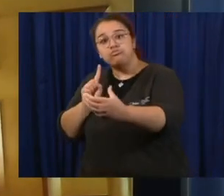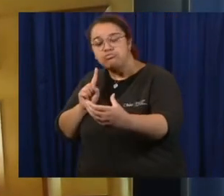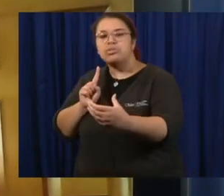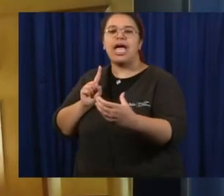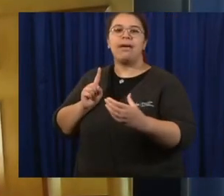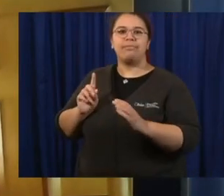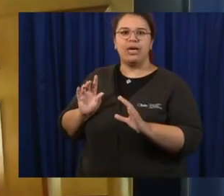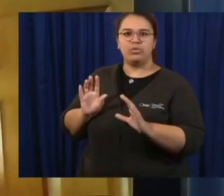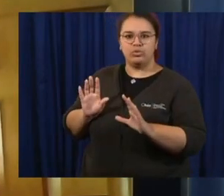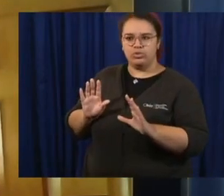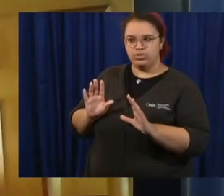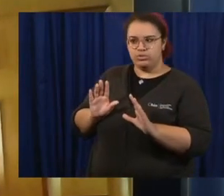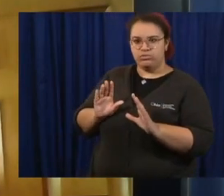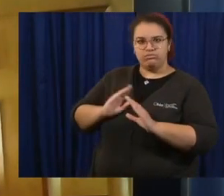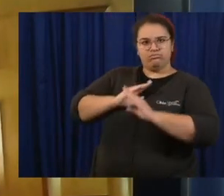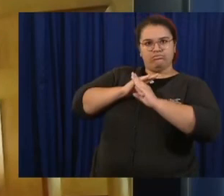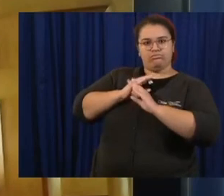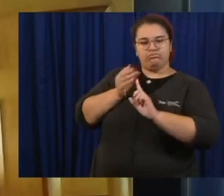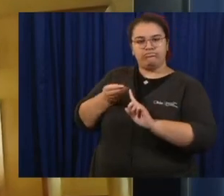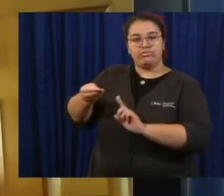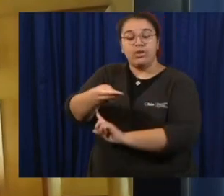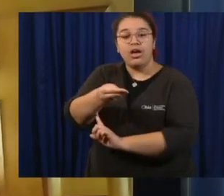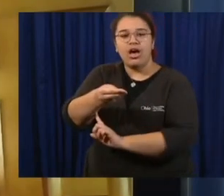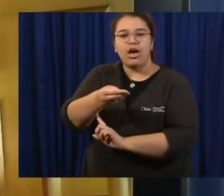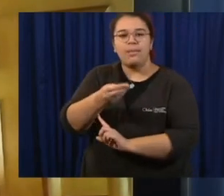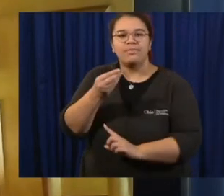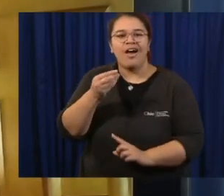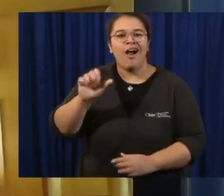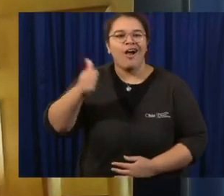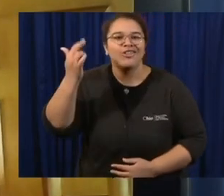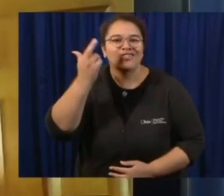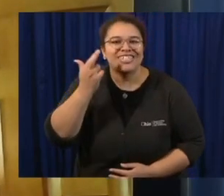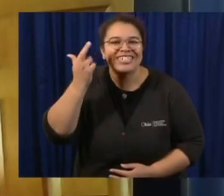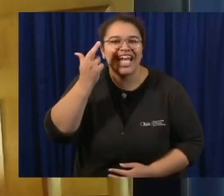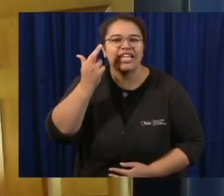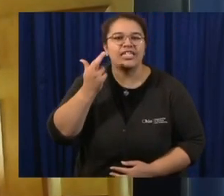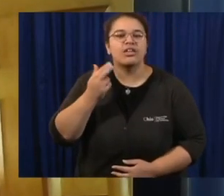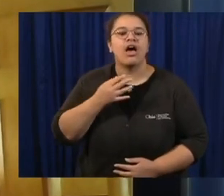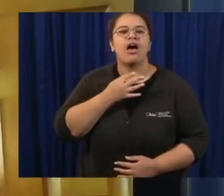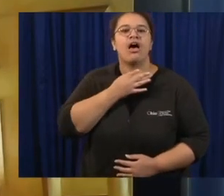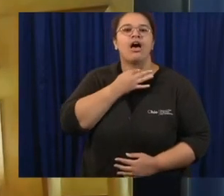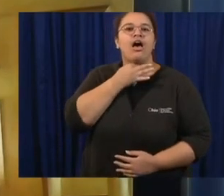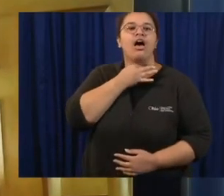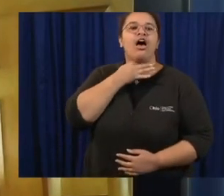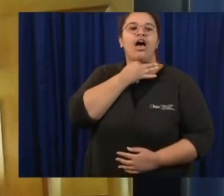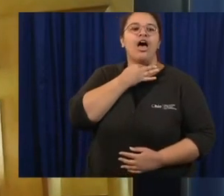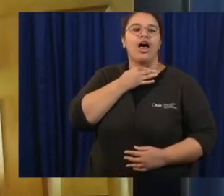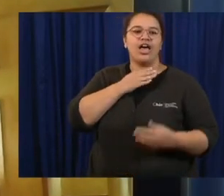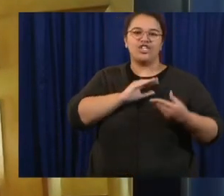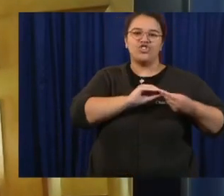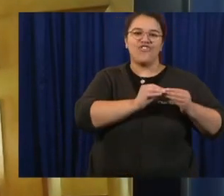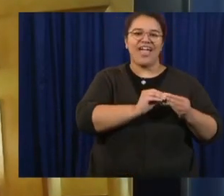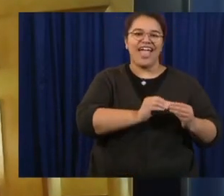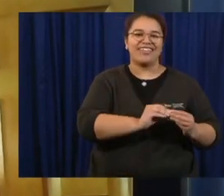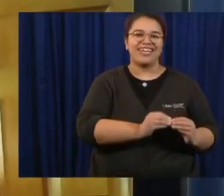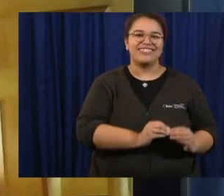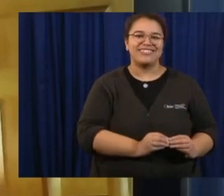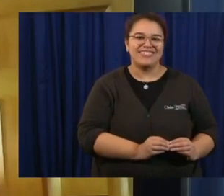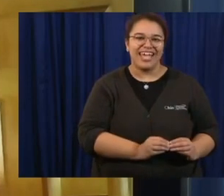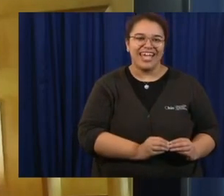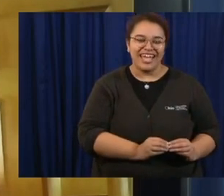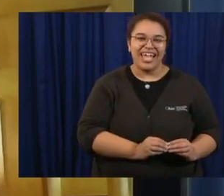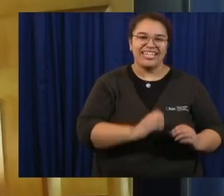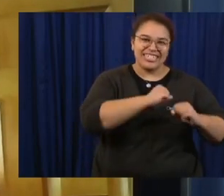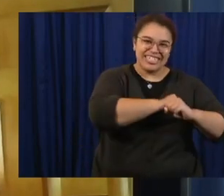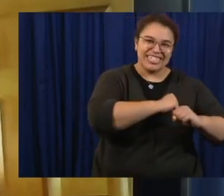that's been discussed here previously also. So having greater capacity for testing is also going to give us greater capacity for surveillance in the general